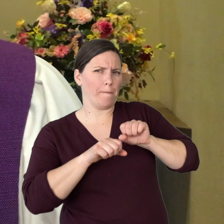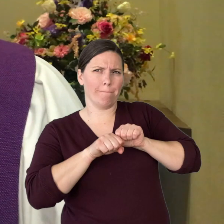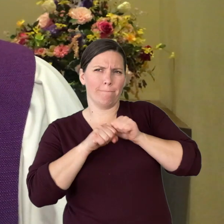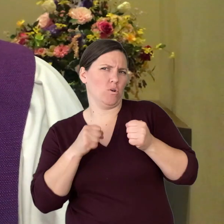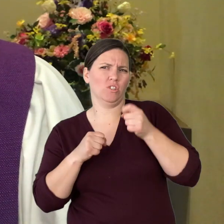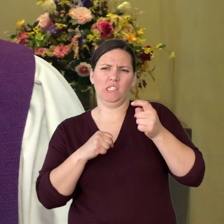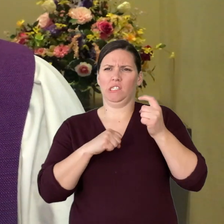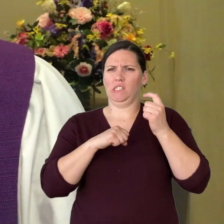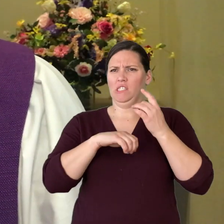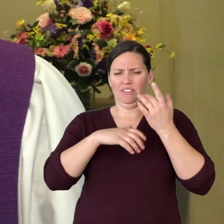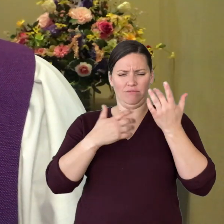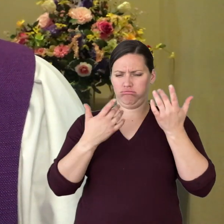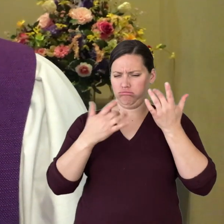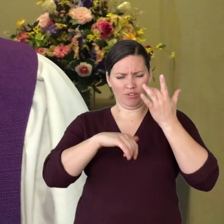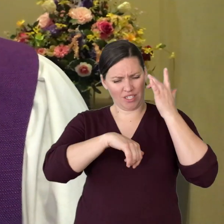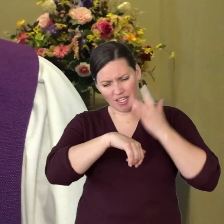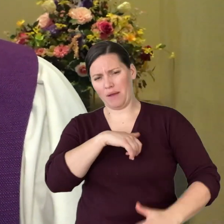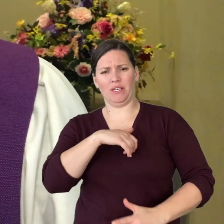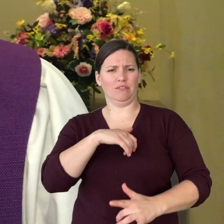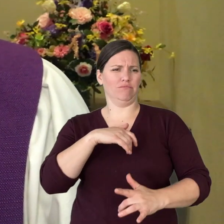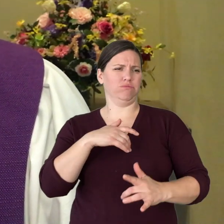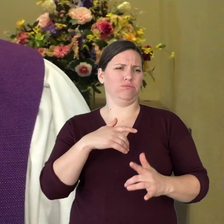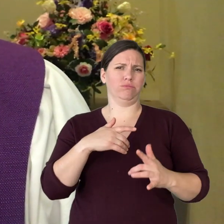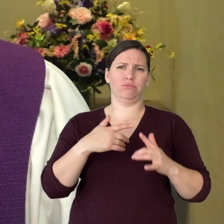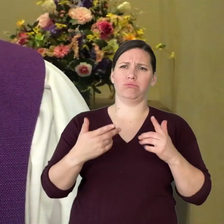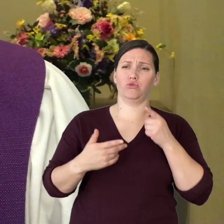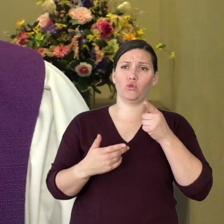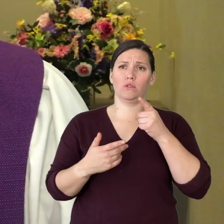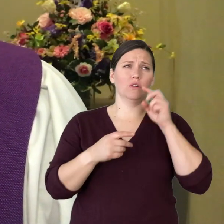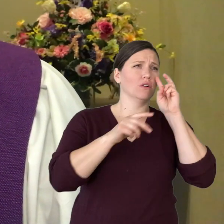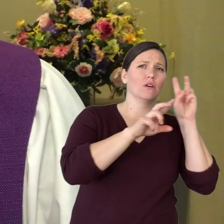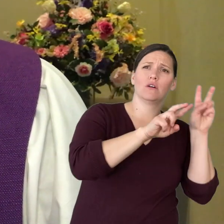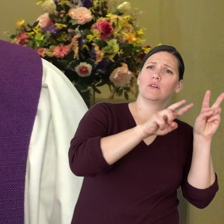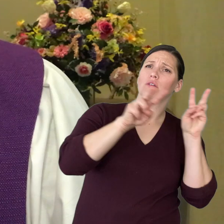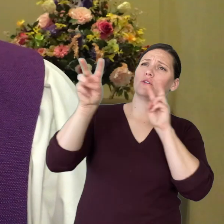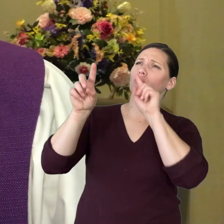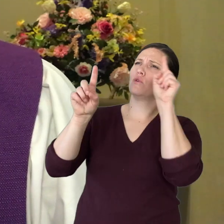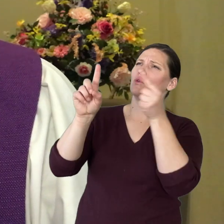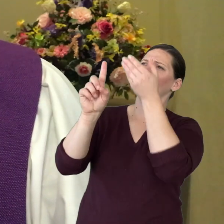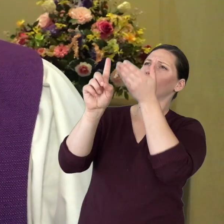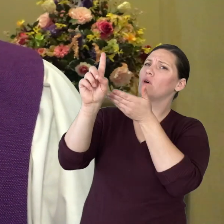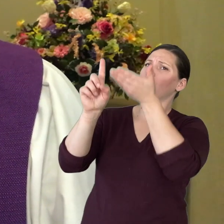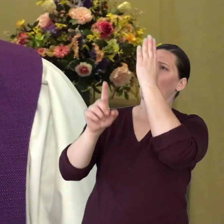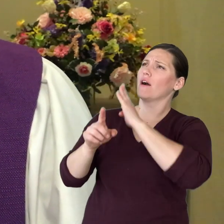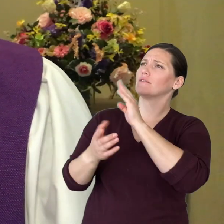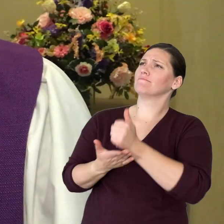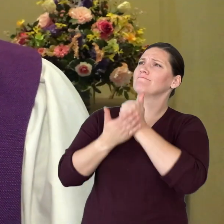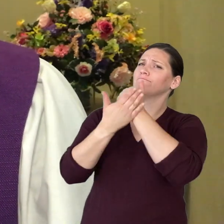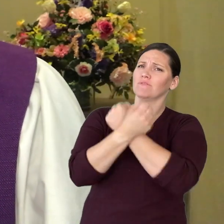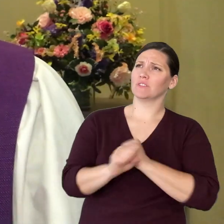and that you look only to the one true and only God for help and for